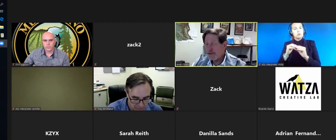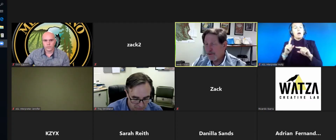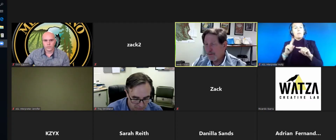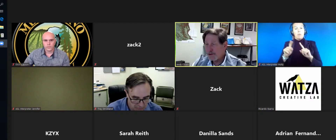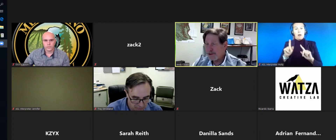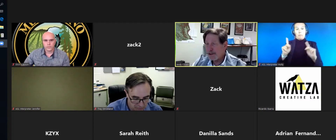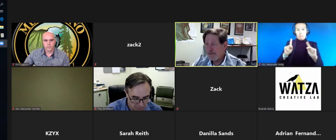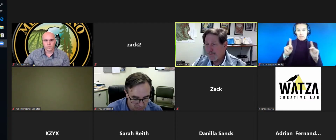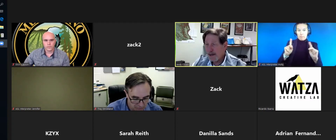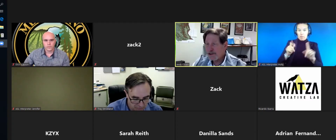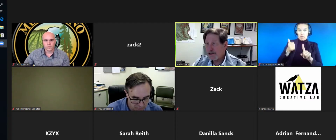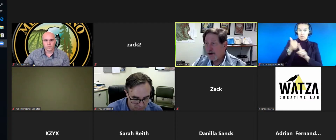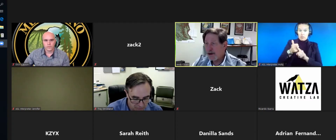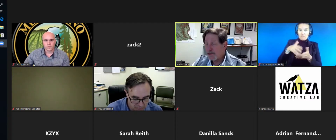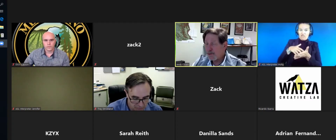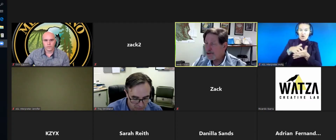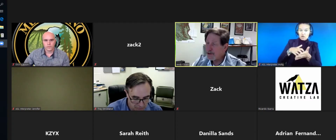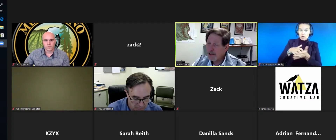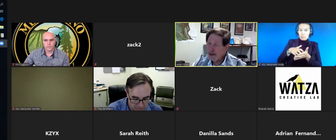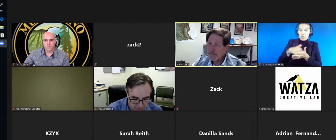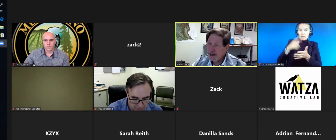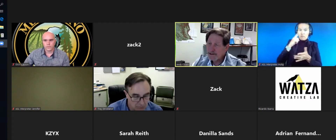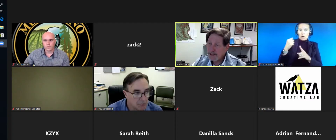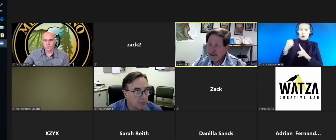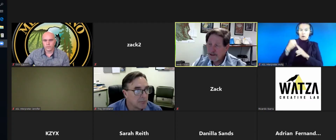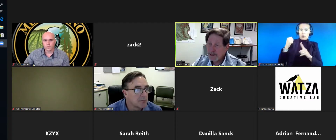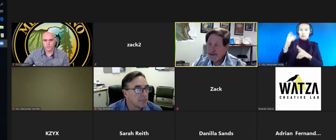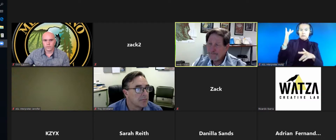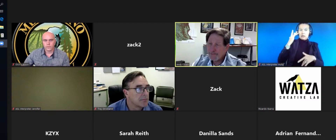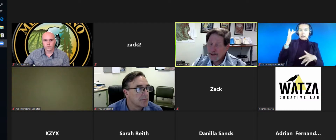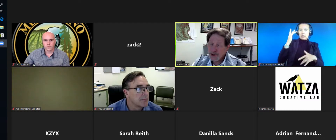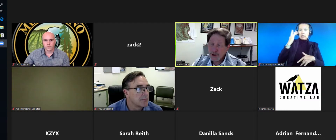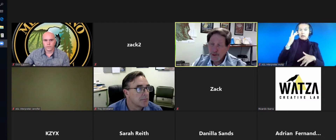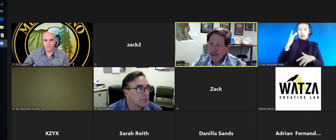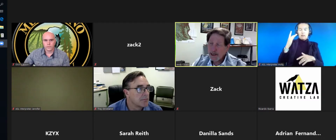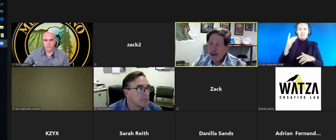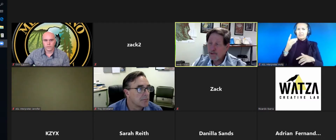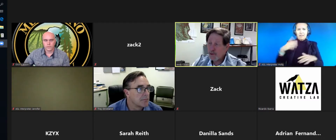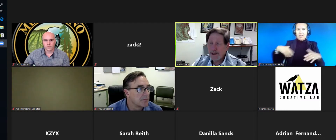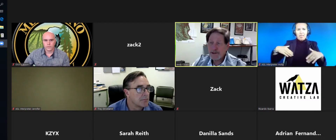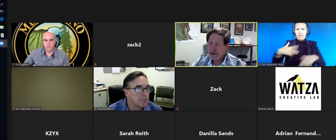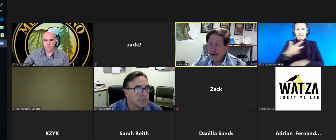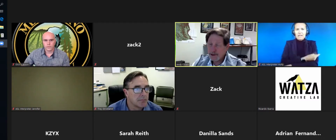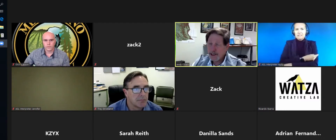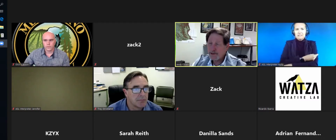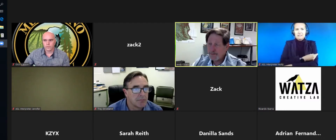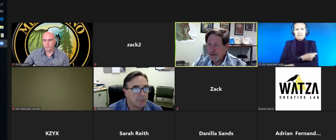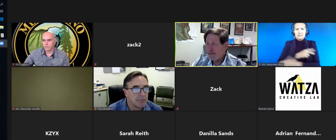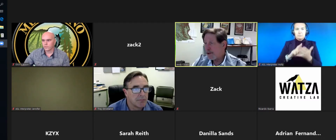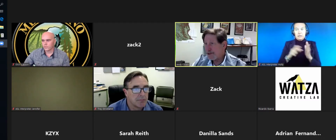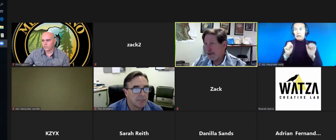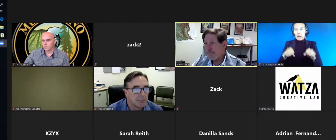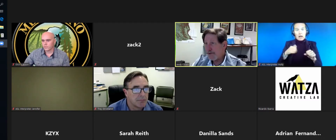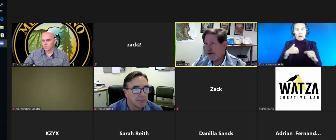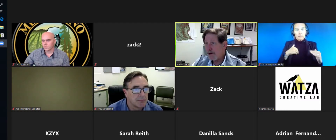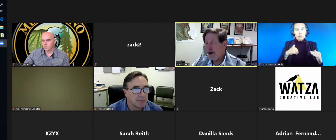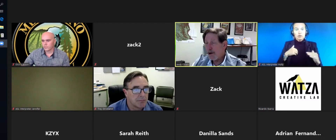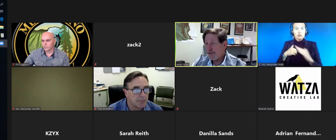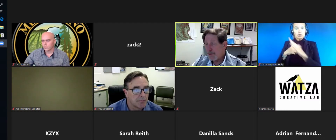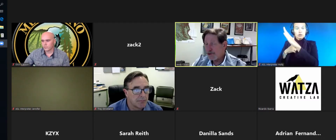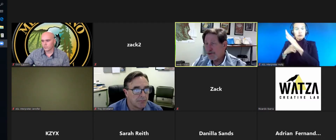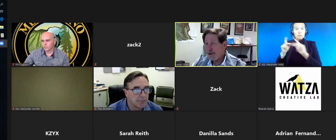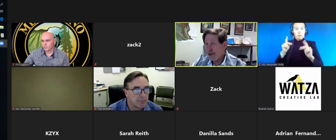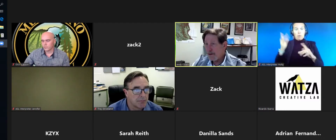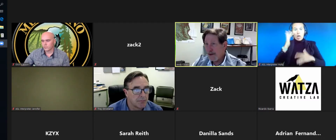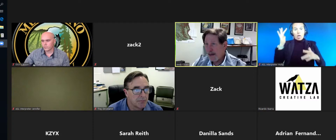are vulnerable to the infection are the ones who are not vaccinated. And so we can have quite a surge, and the people who are going to suffer